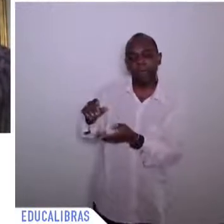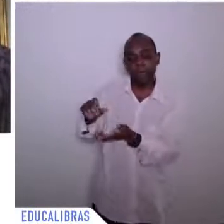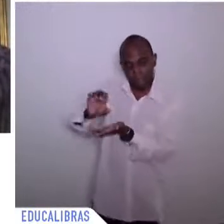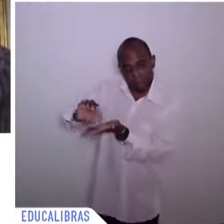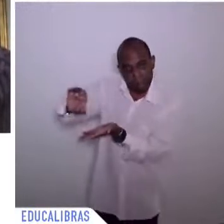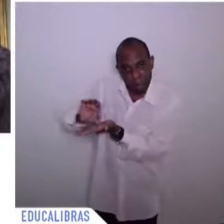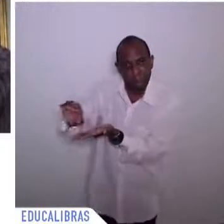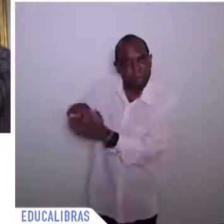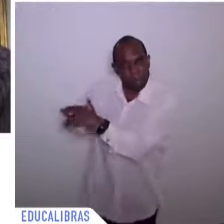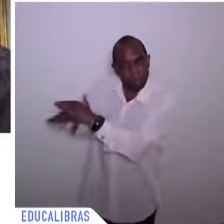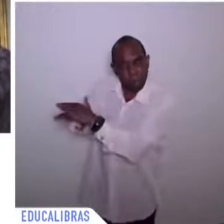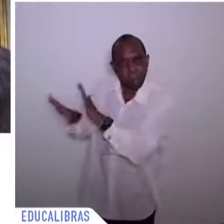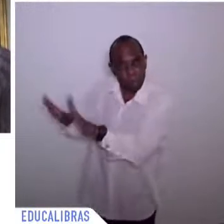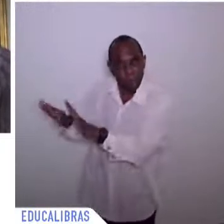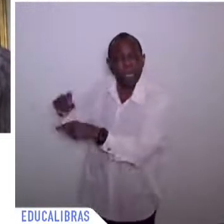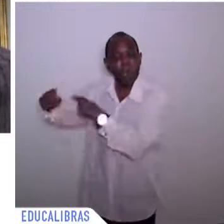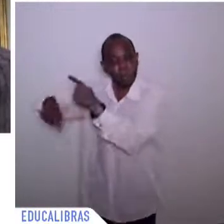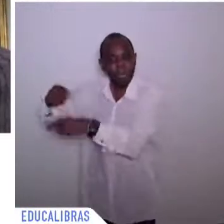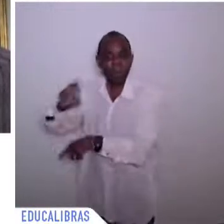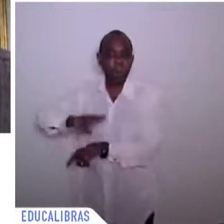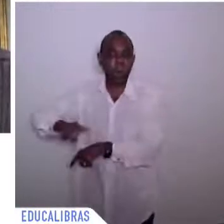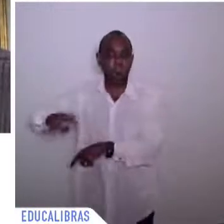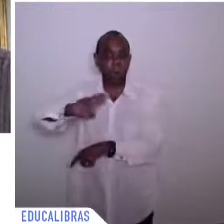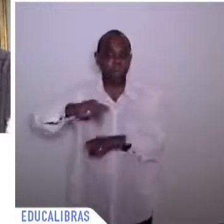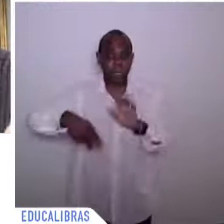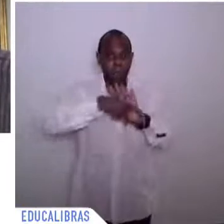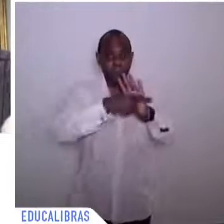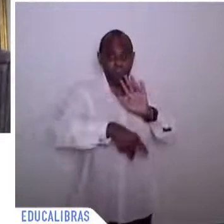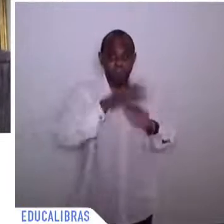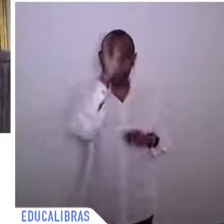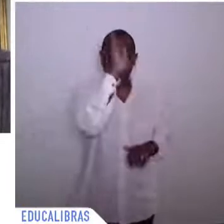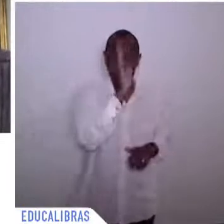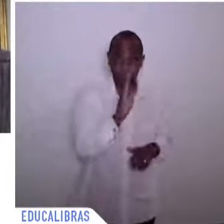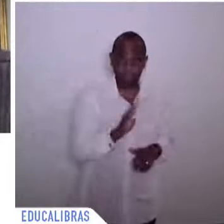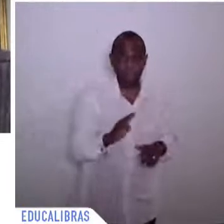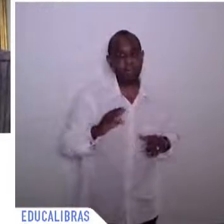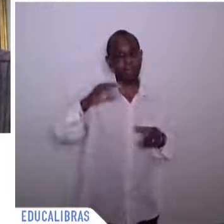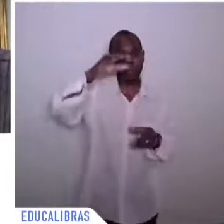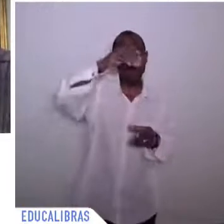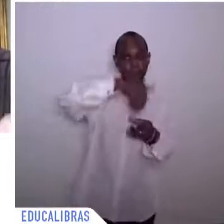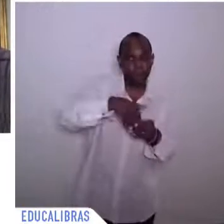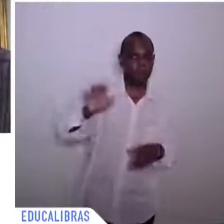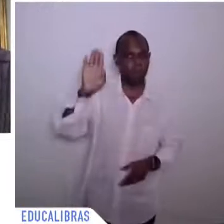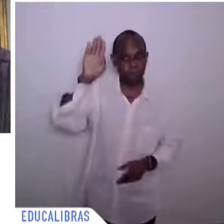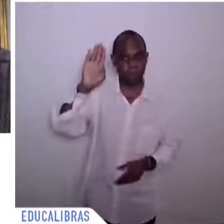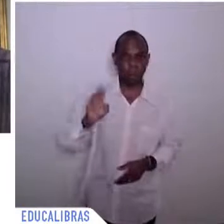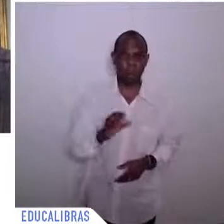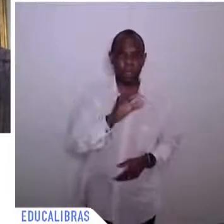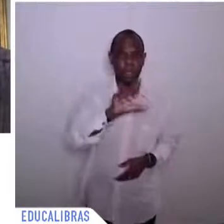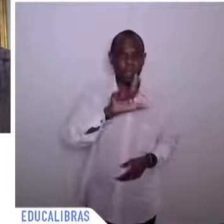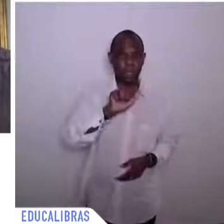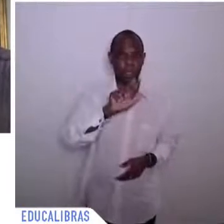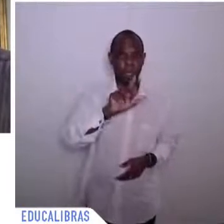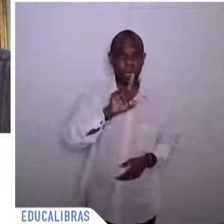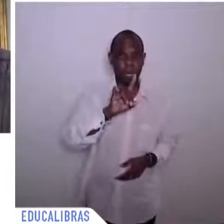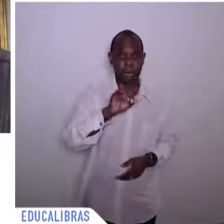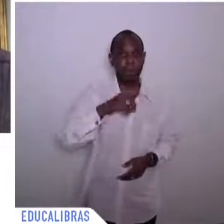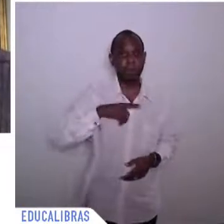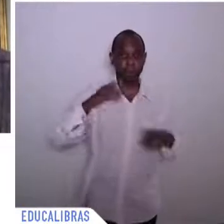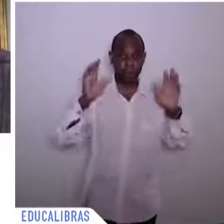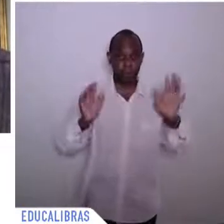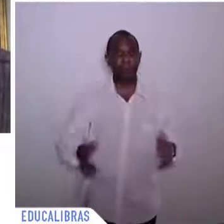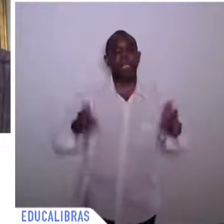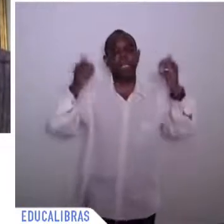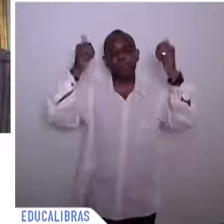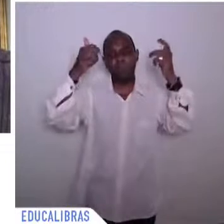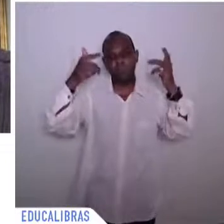campaign financing by companies. And it has set campaigns expenditure limits and created an electoral fund, which has